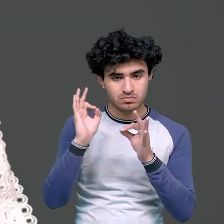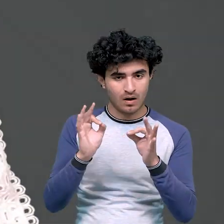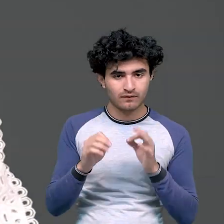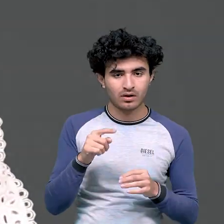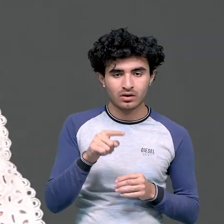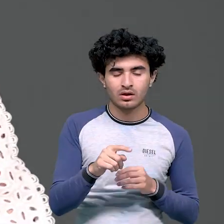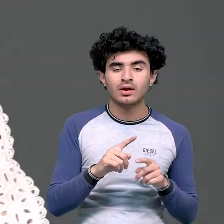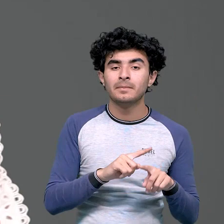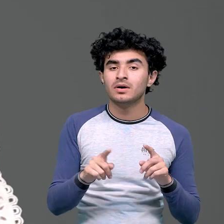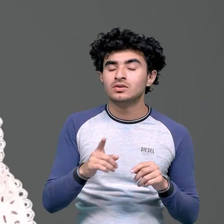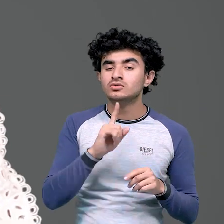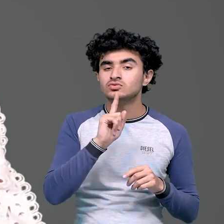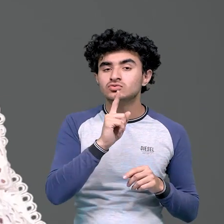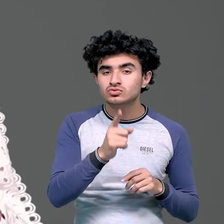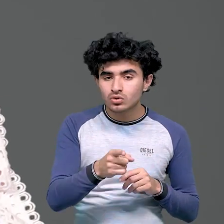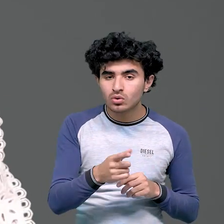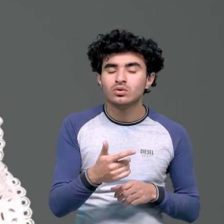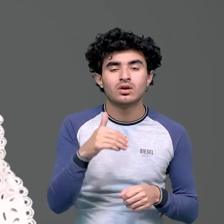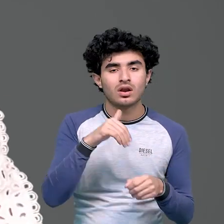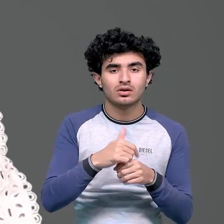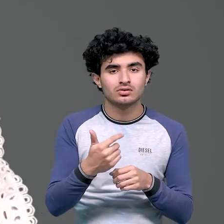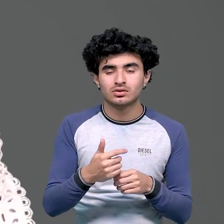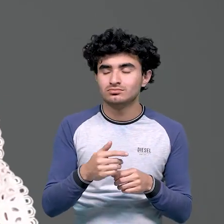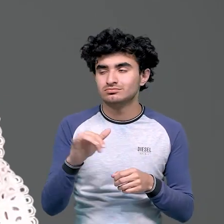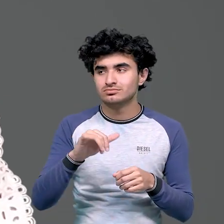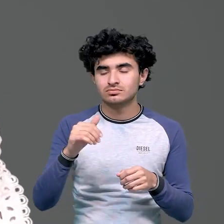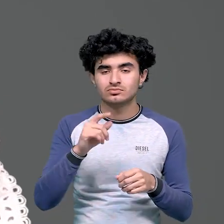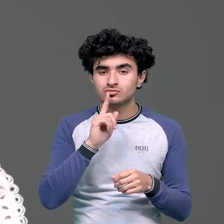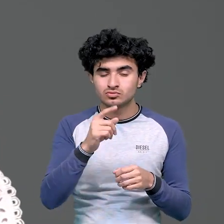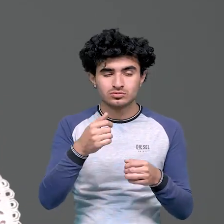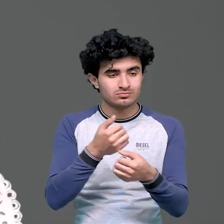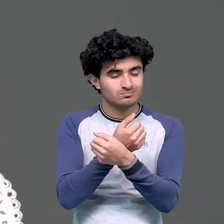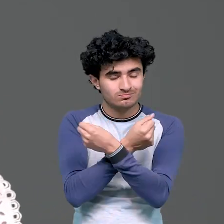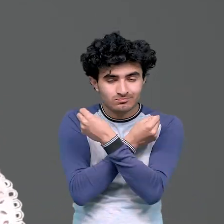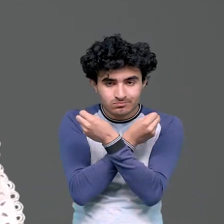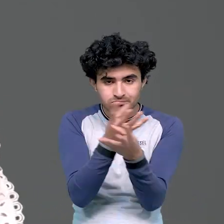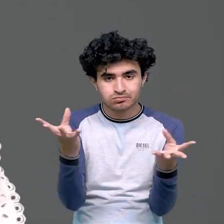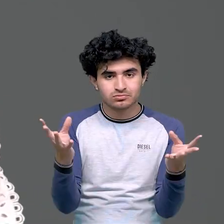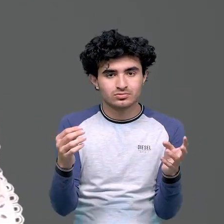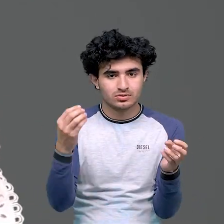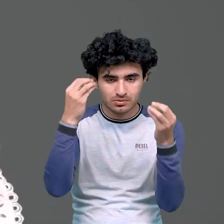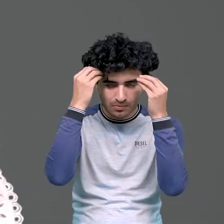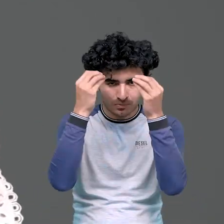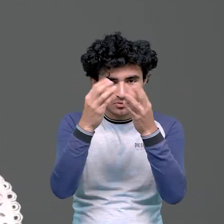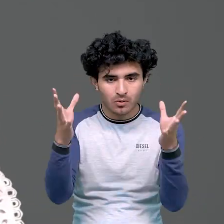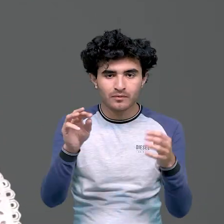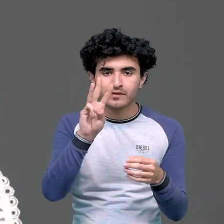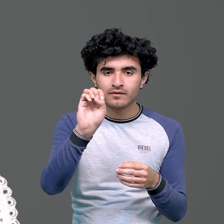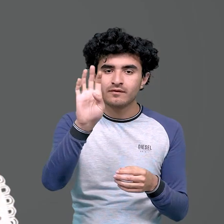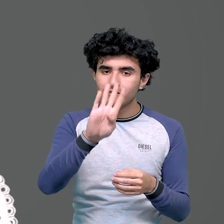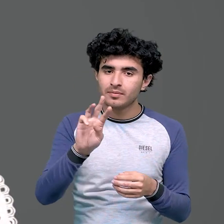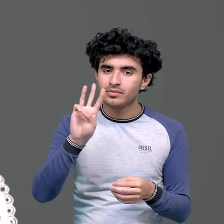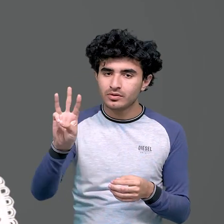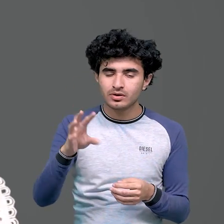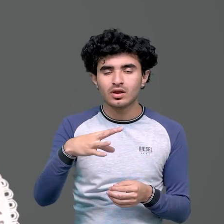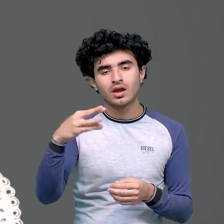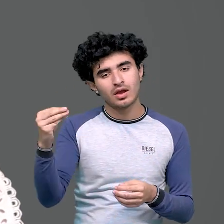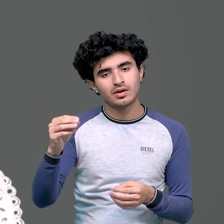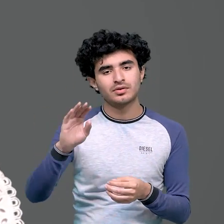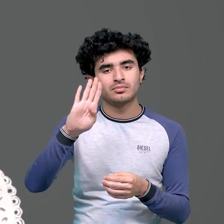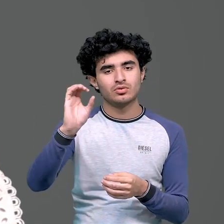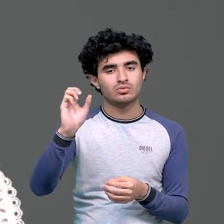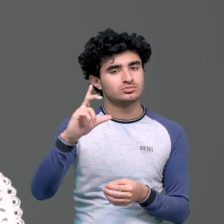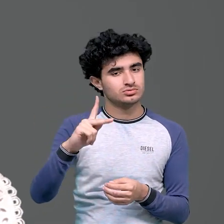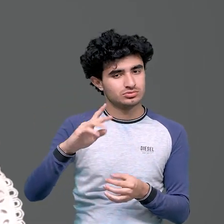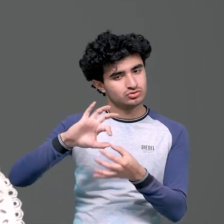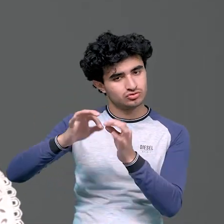huge. People think that it is some sort of a Ponzi scheme, but actually the potential is limitless when it comes to